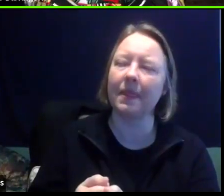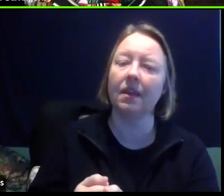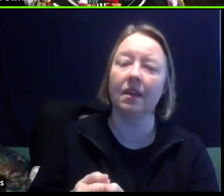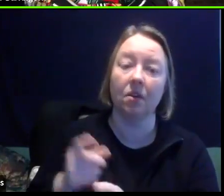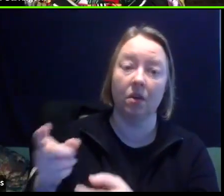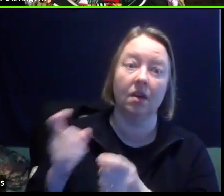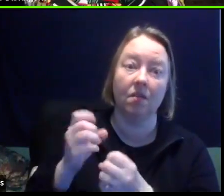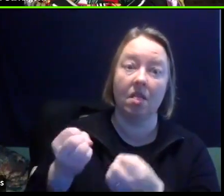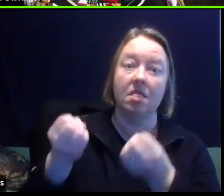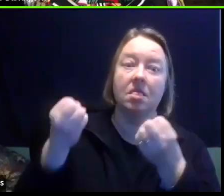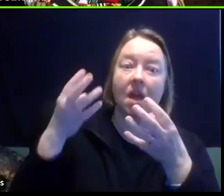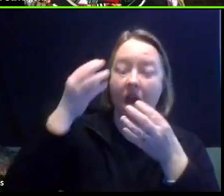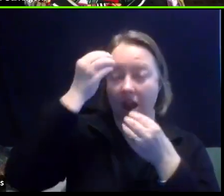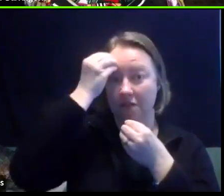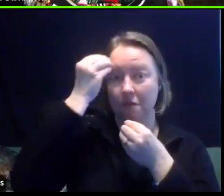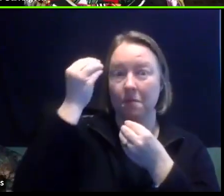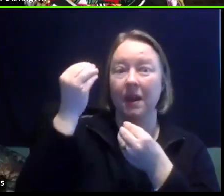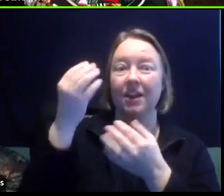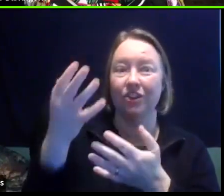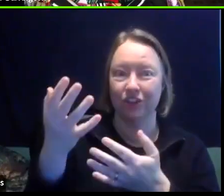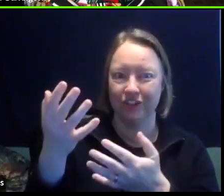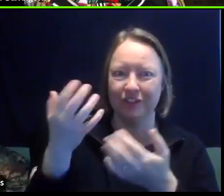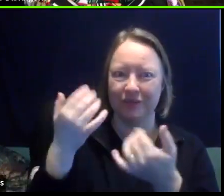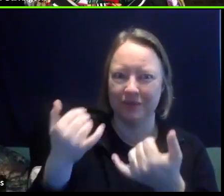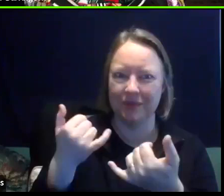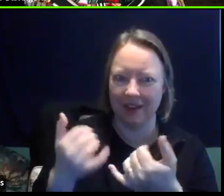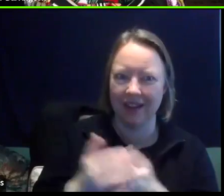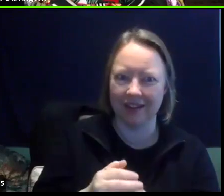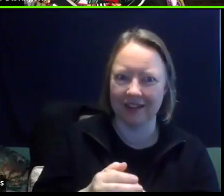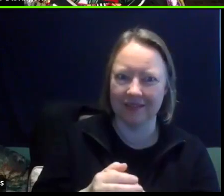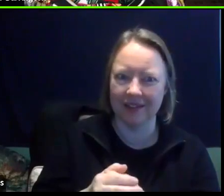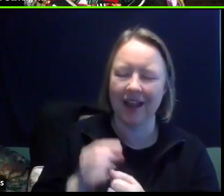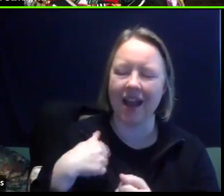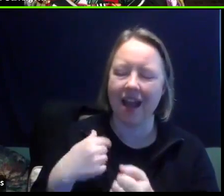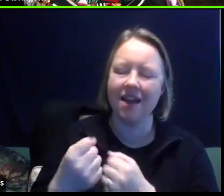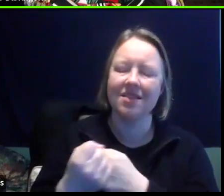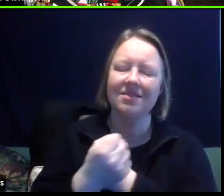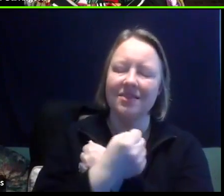lot of information on today. And I